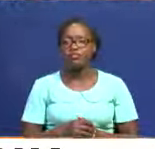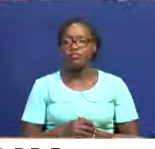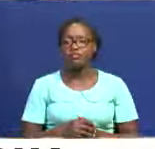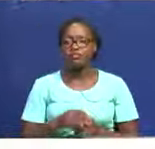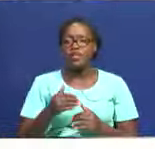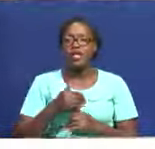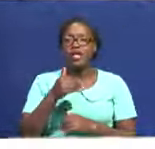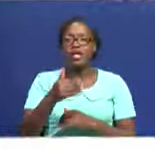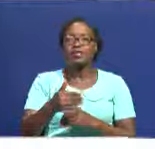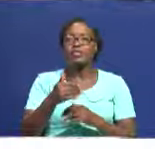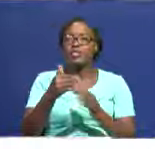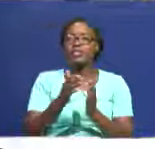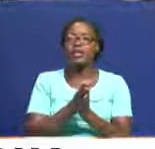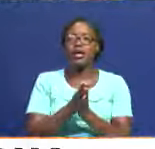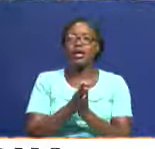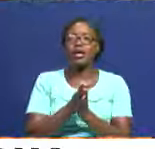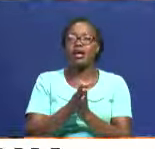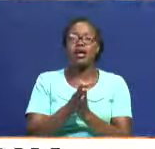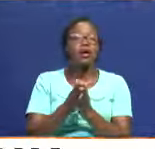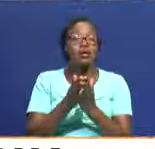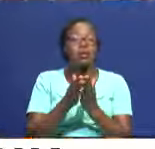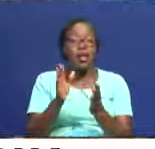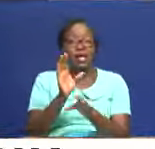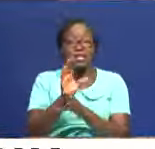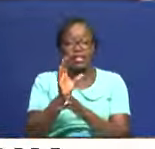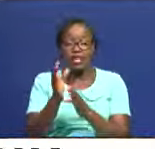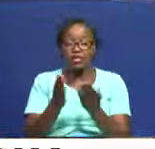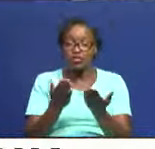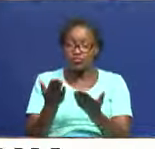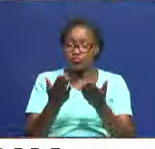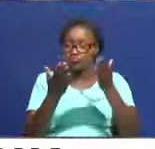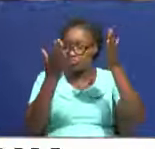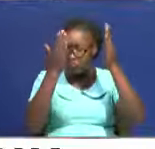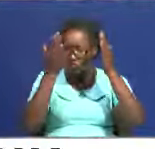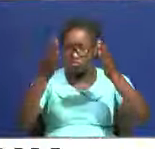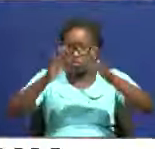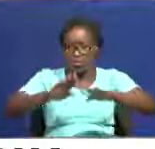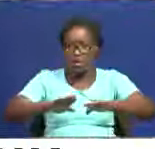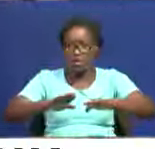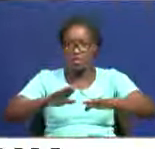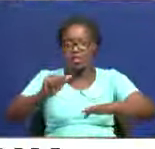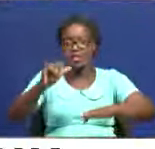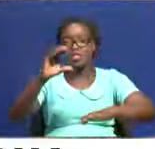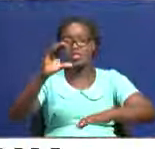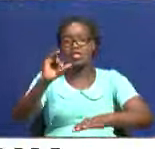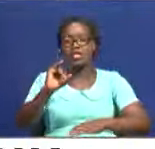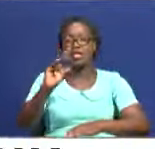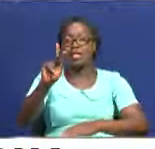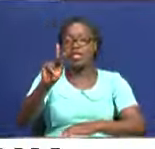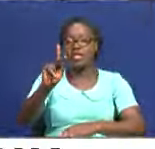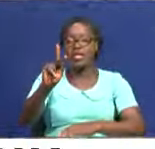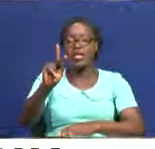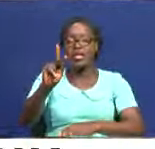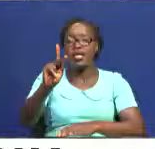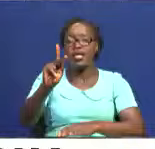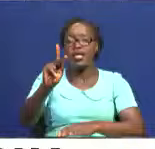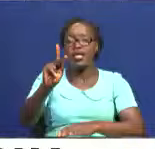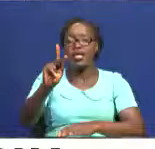Nje ya ukumbi ambapo Rais William Ruto alikuwa akihudhuria ibada ya kumtawaza askofu wa diocese ya ACK Nyahururu, Samson